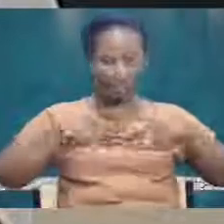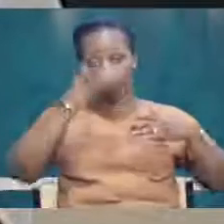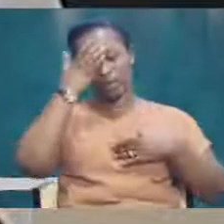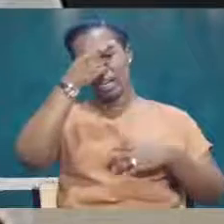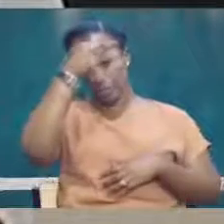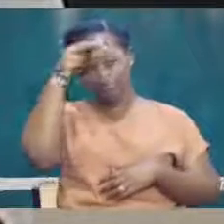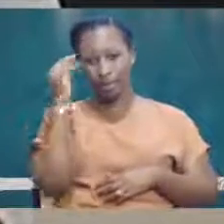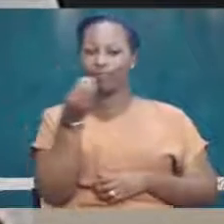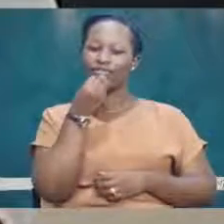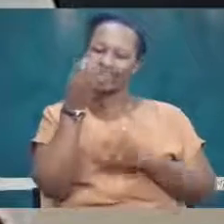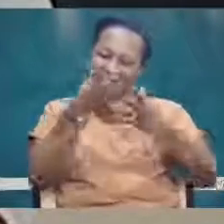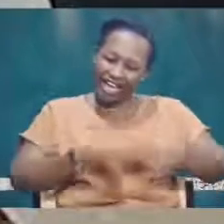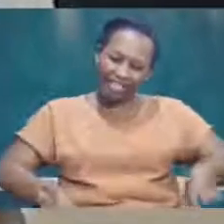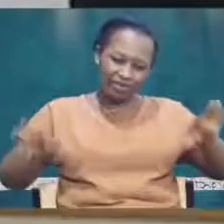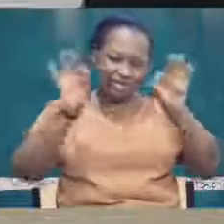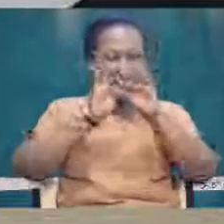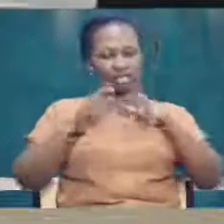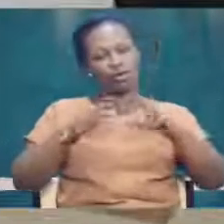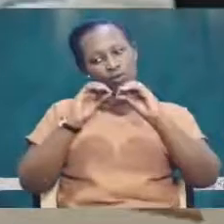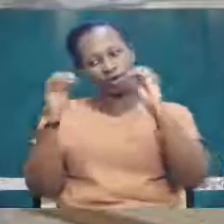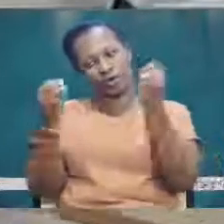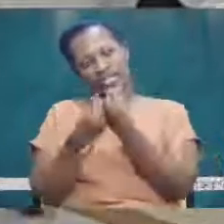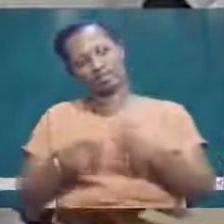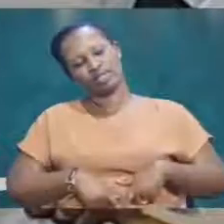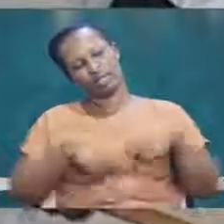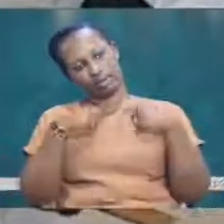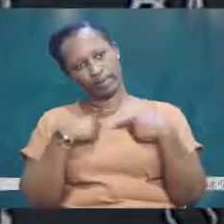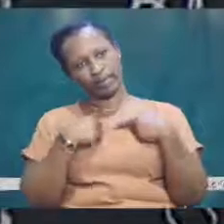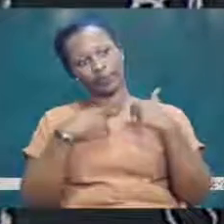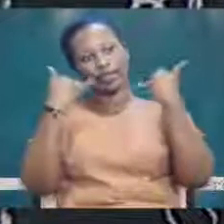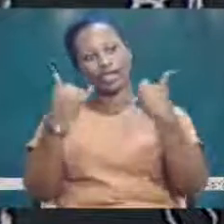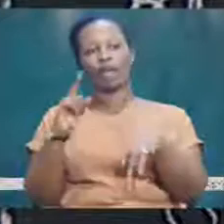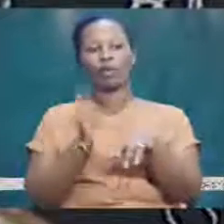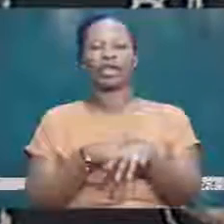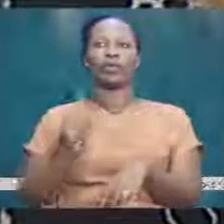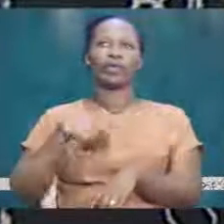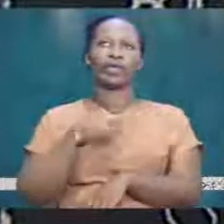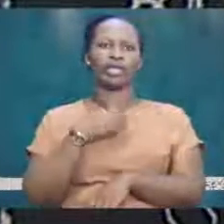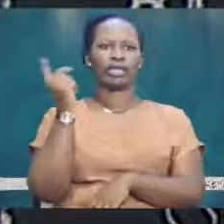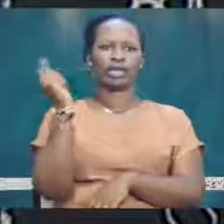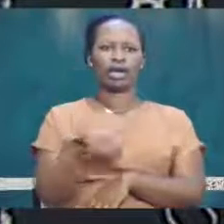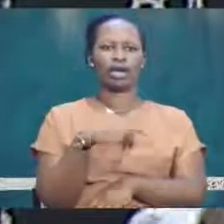very important to living organisms. Now, when we come to